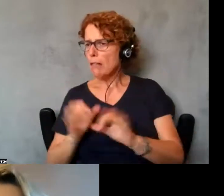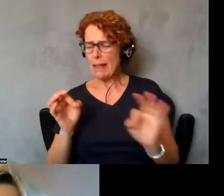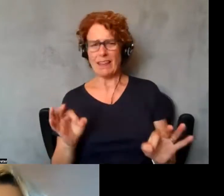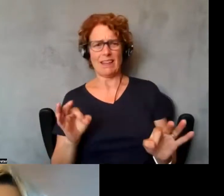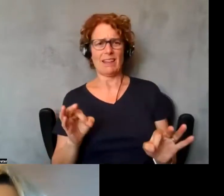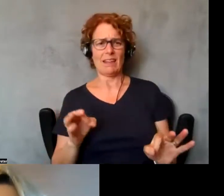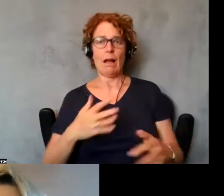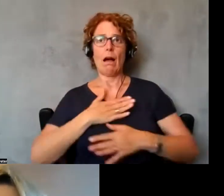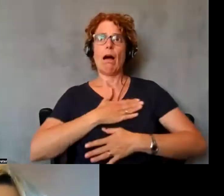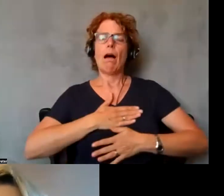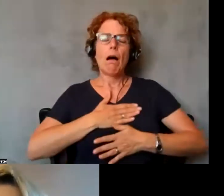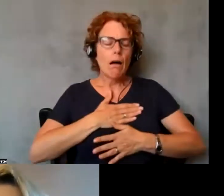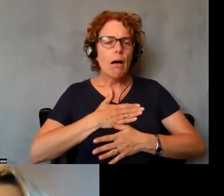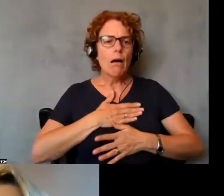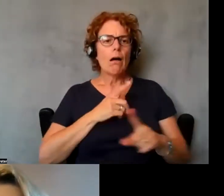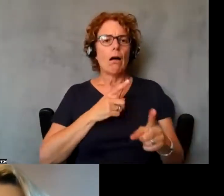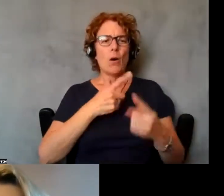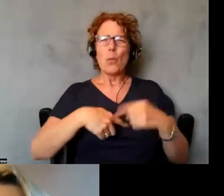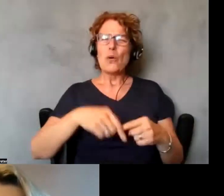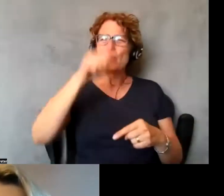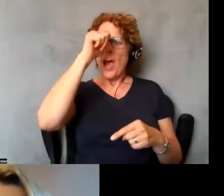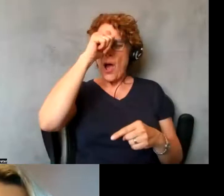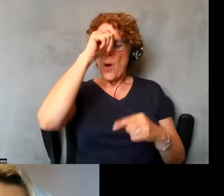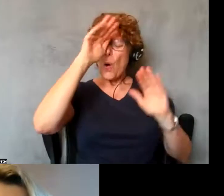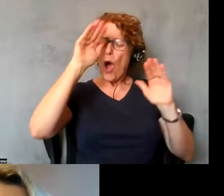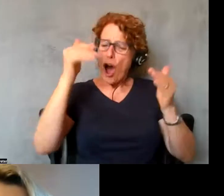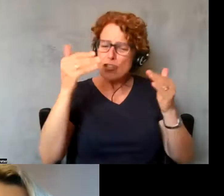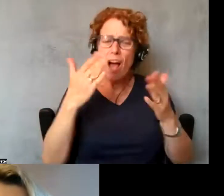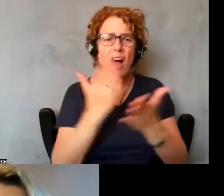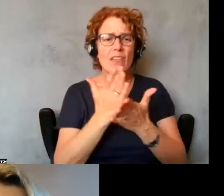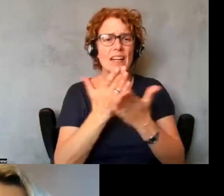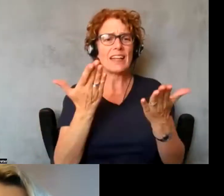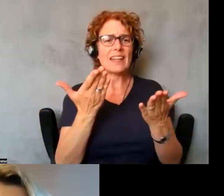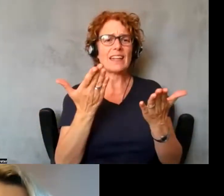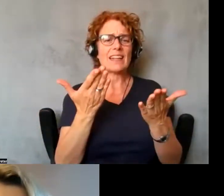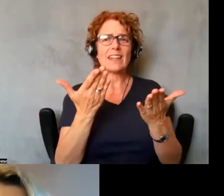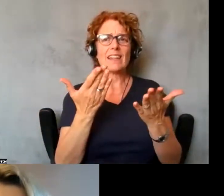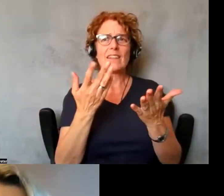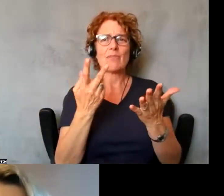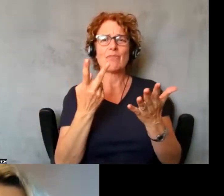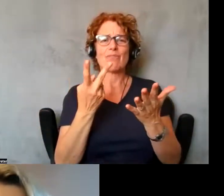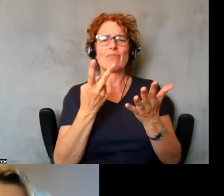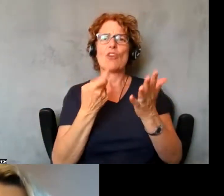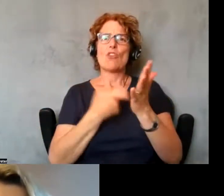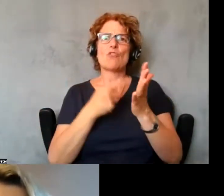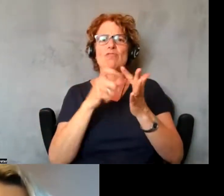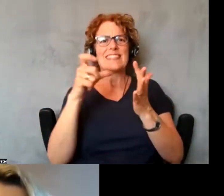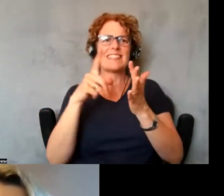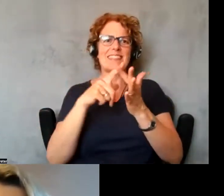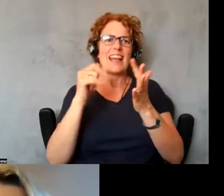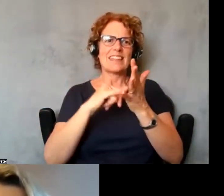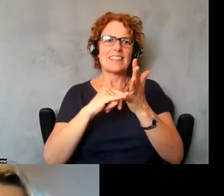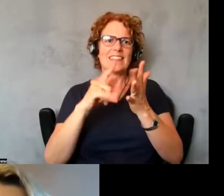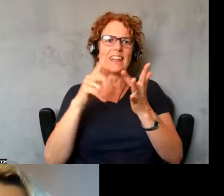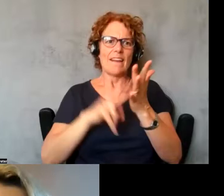felt so sad for him because we all know that Usher syndrome is a recessive disease, which means that, yes,